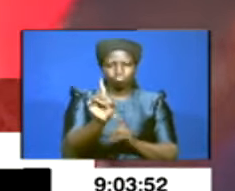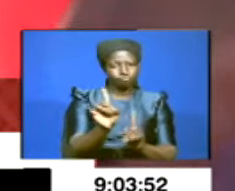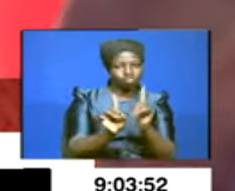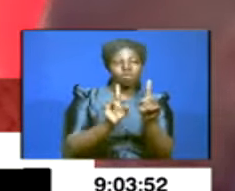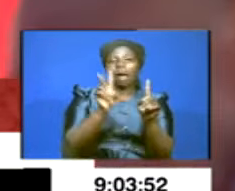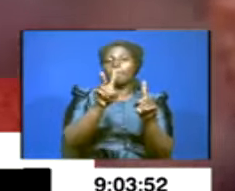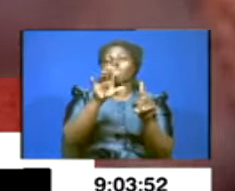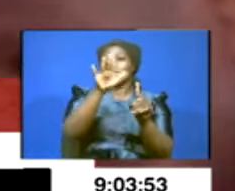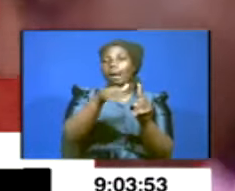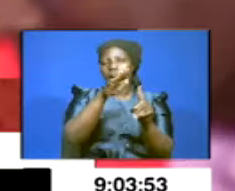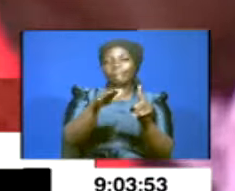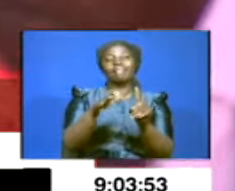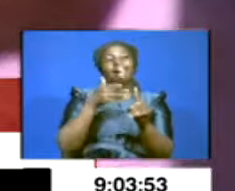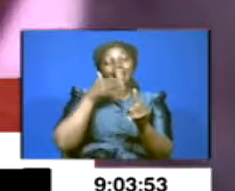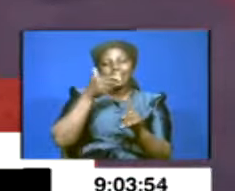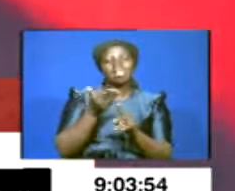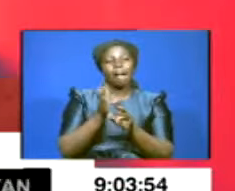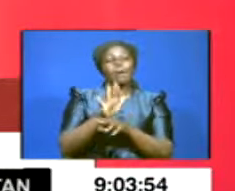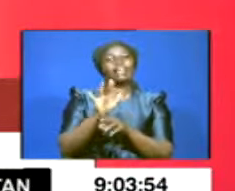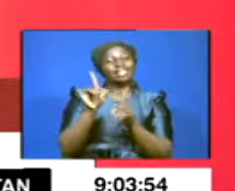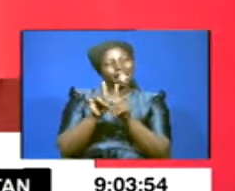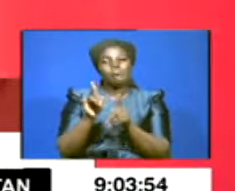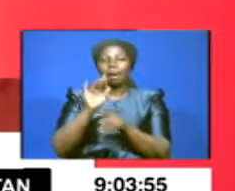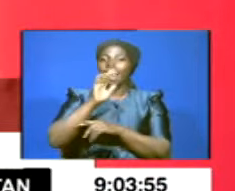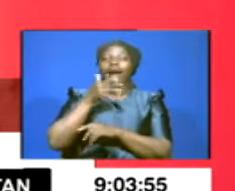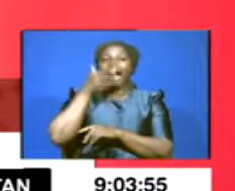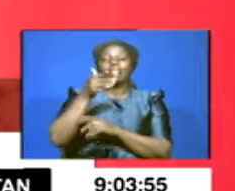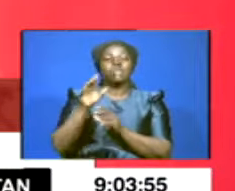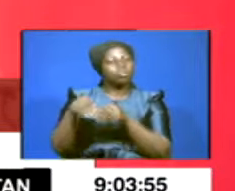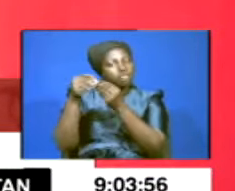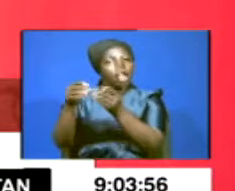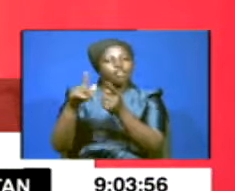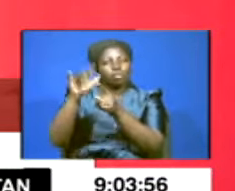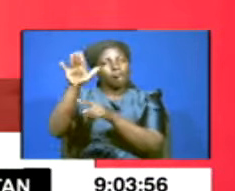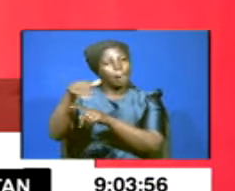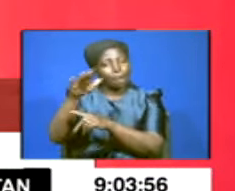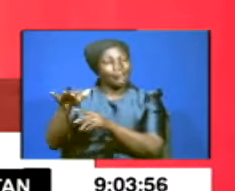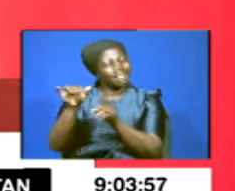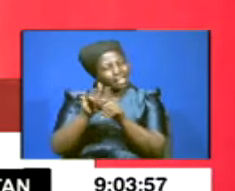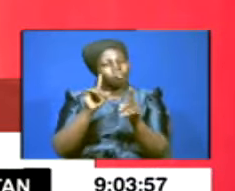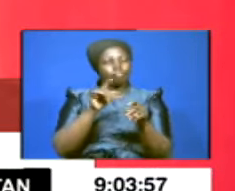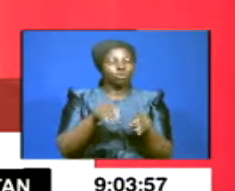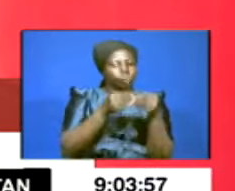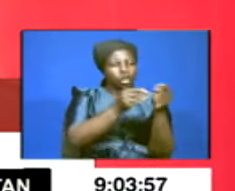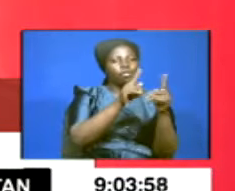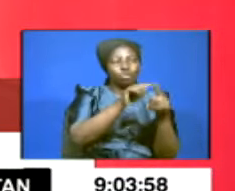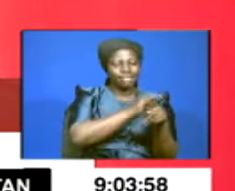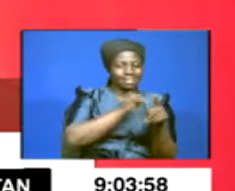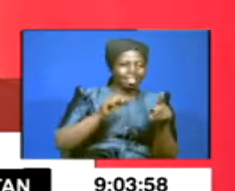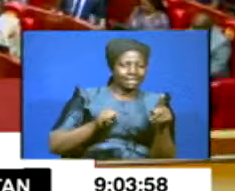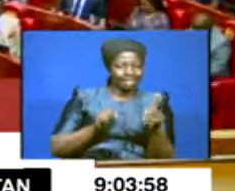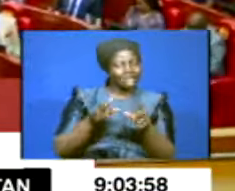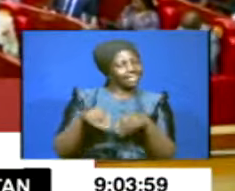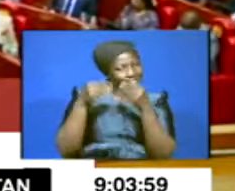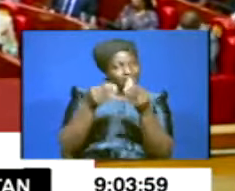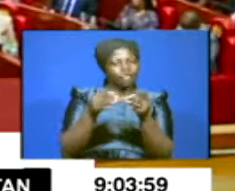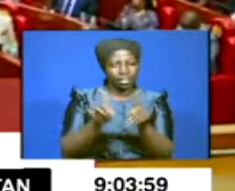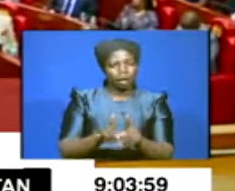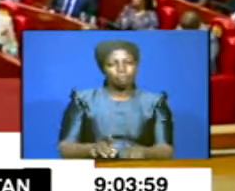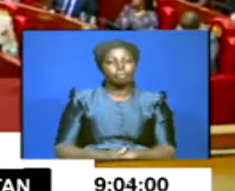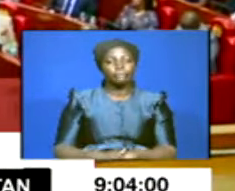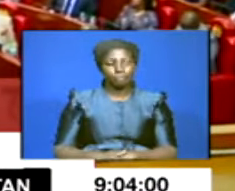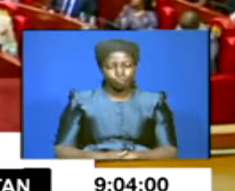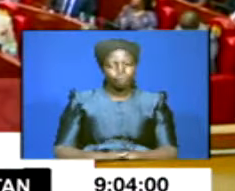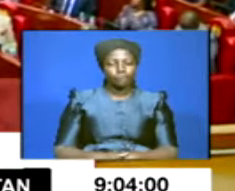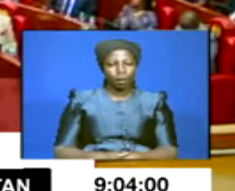same answer that you present before the Assembly. It's equally important that you appear before the Senate and give the same. The head of